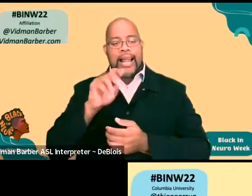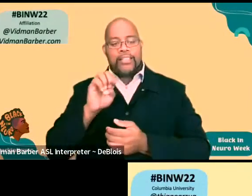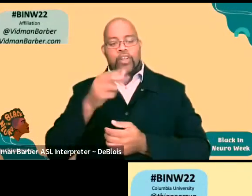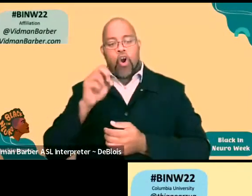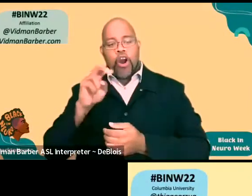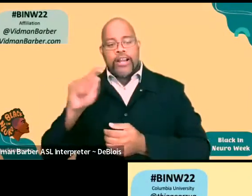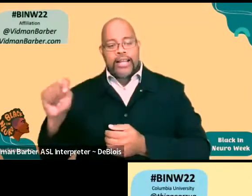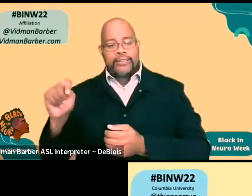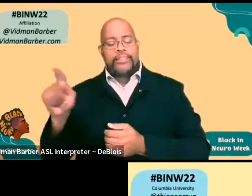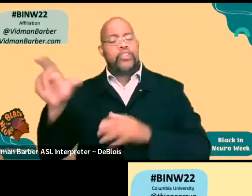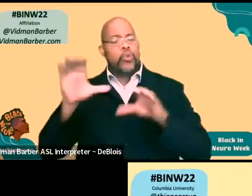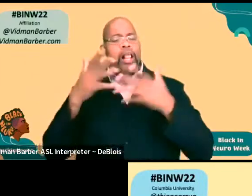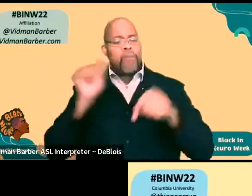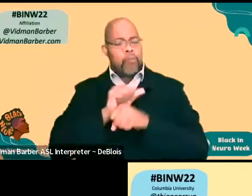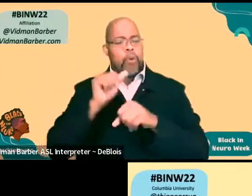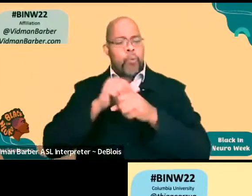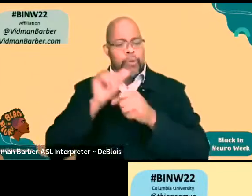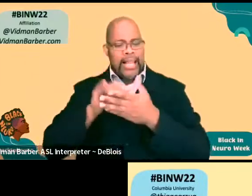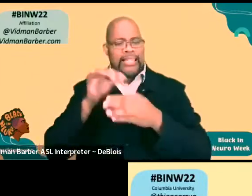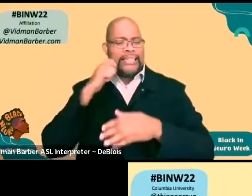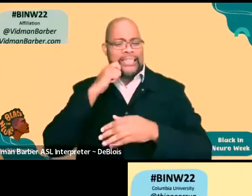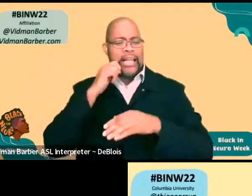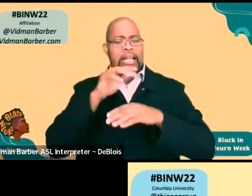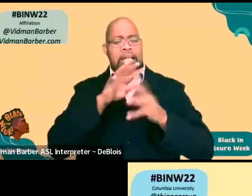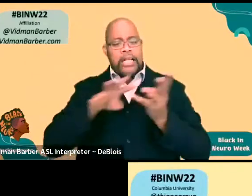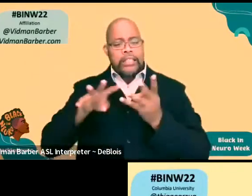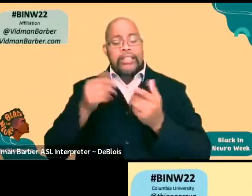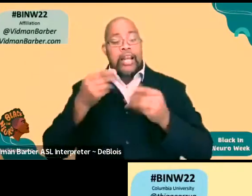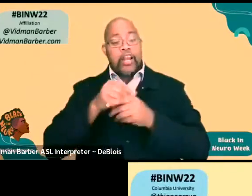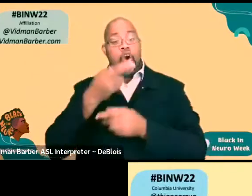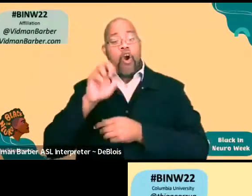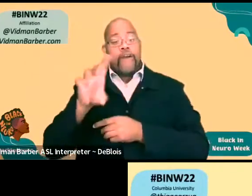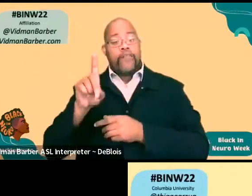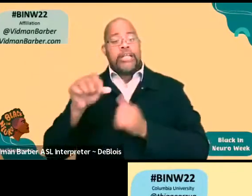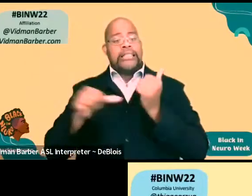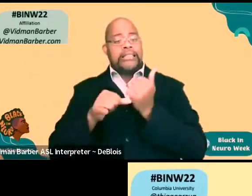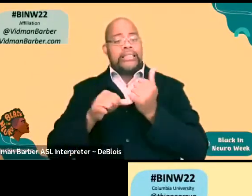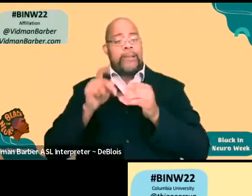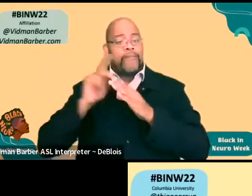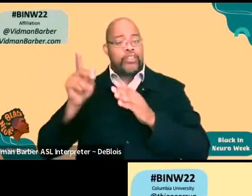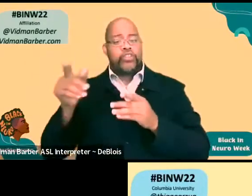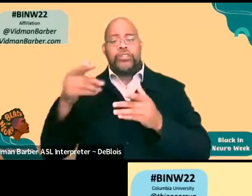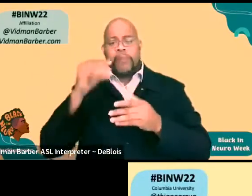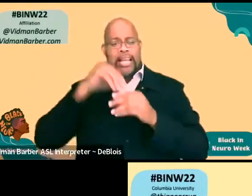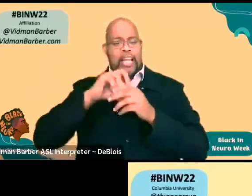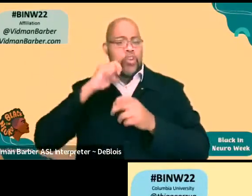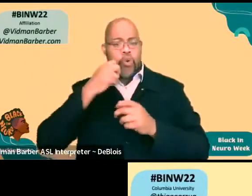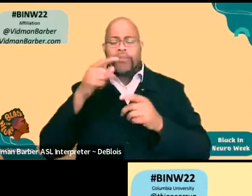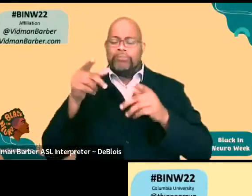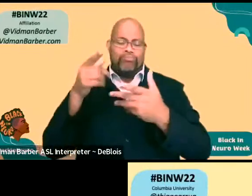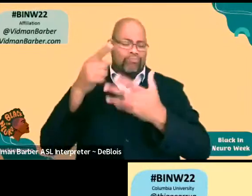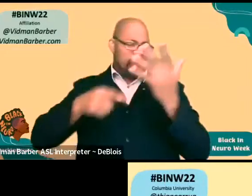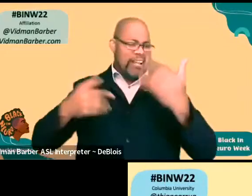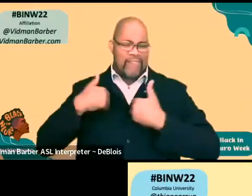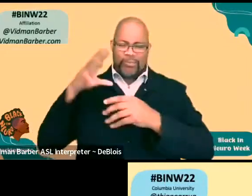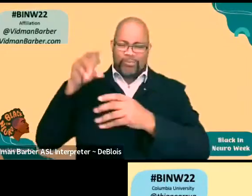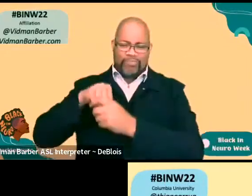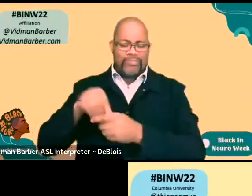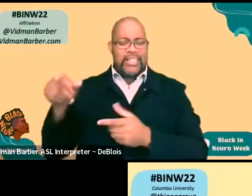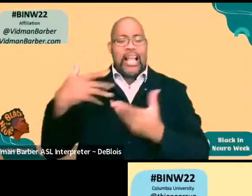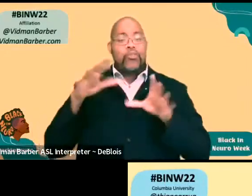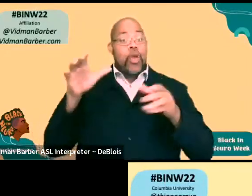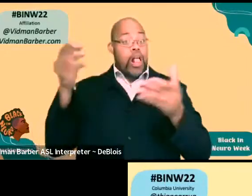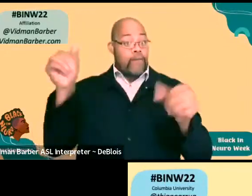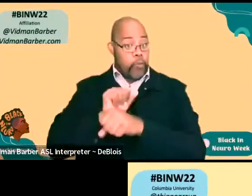in the skin conductance world. He's at Harvard now as an assistant professor. He's a homie too. He's Black in neuro. He's awesome. He's doing a lot of